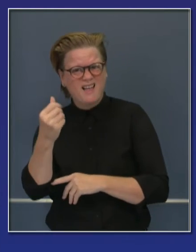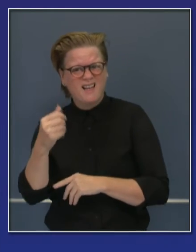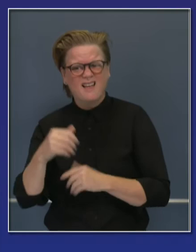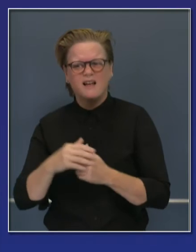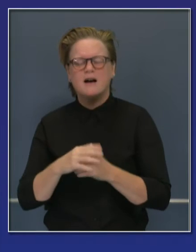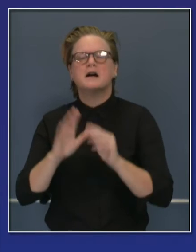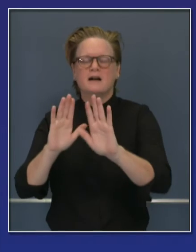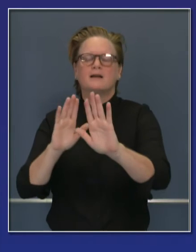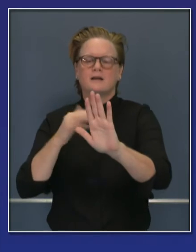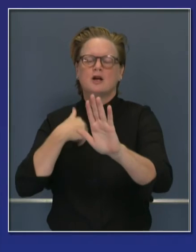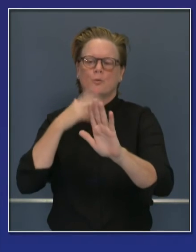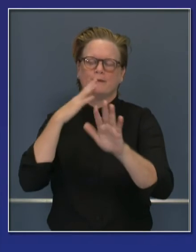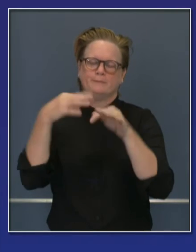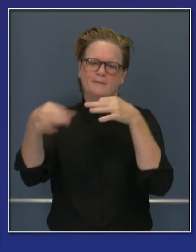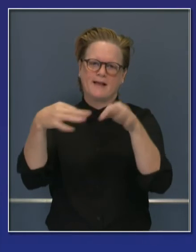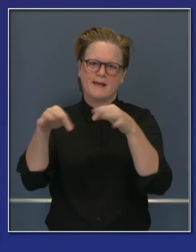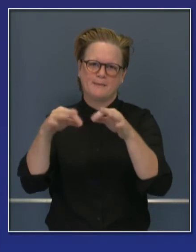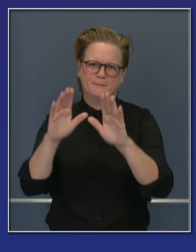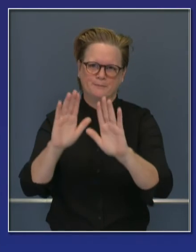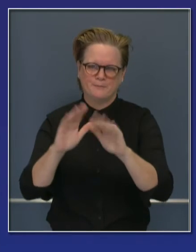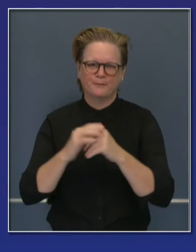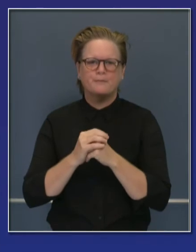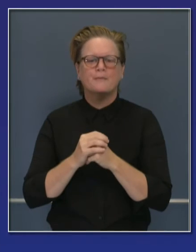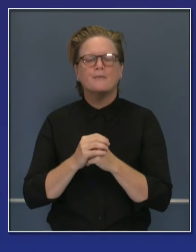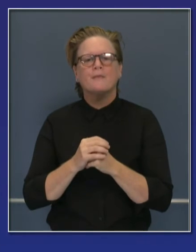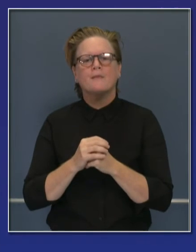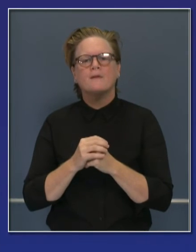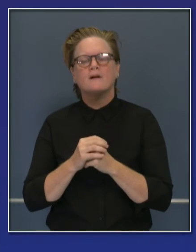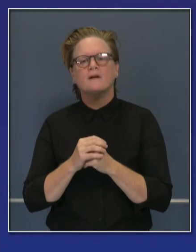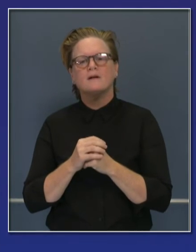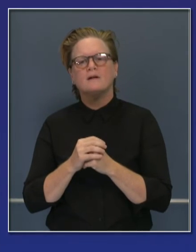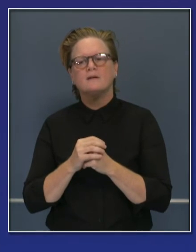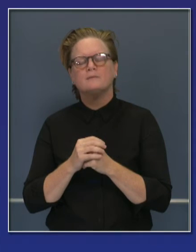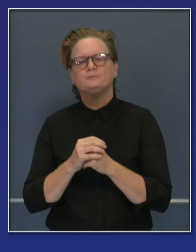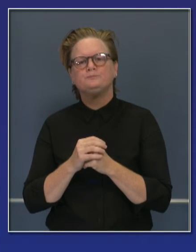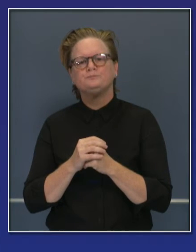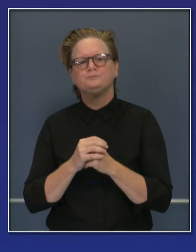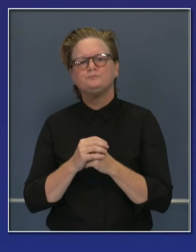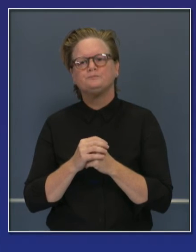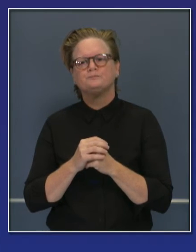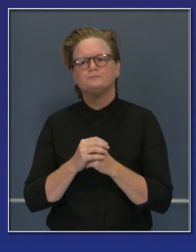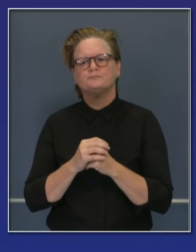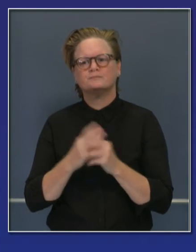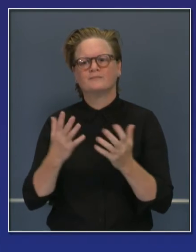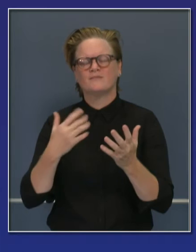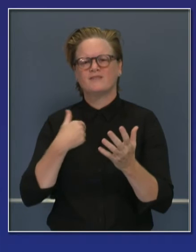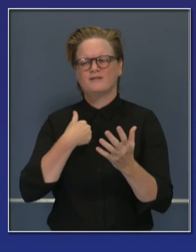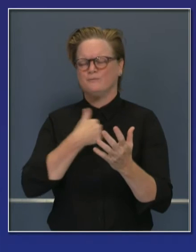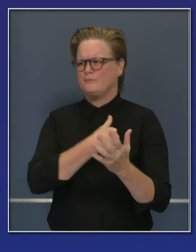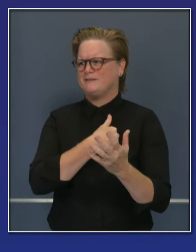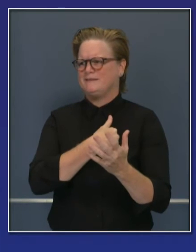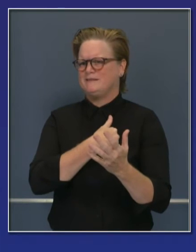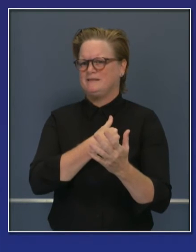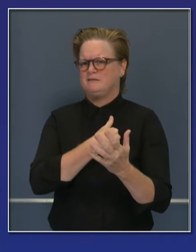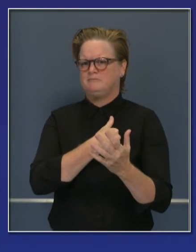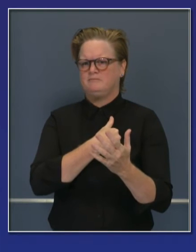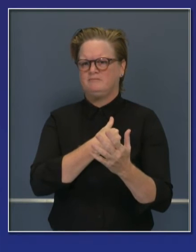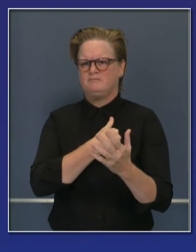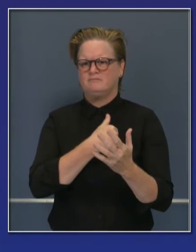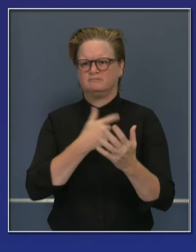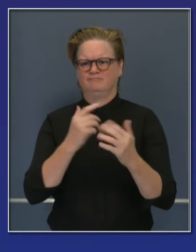just giving up? Or are they just waiting for the Biden administration to come into office? We're not waiting for anything. We'll be creative. We'll find the